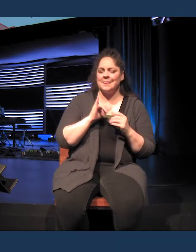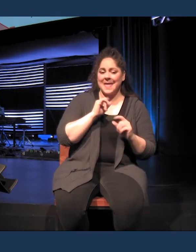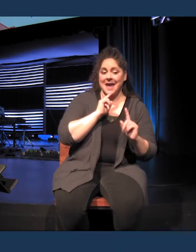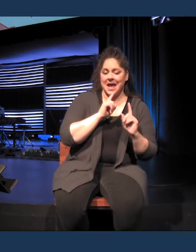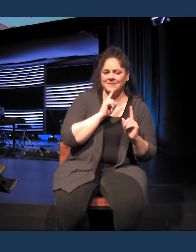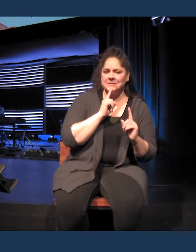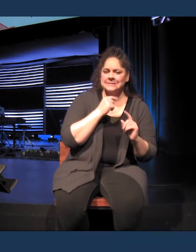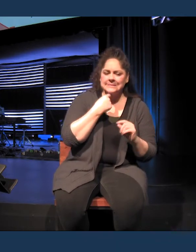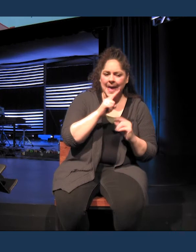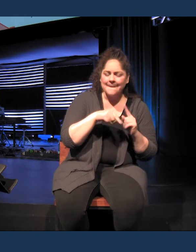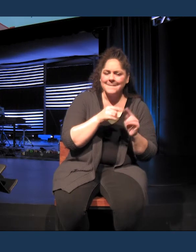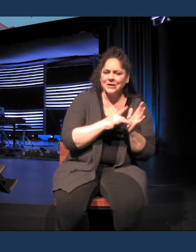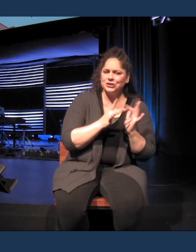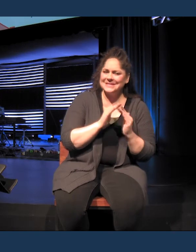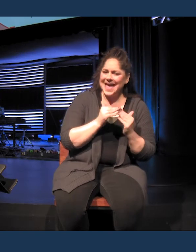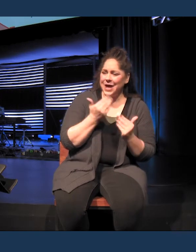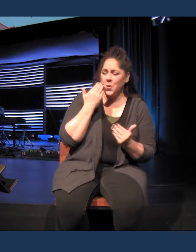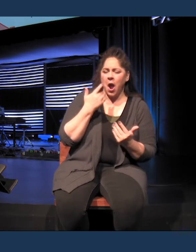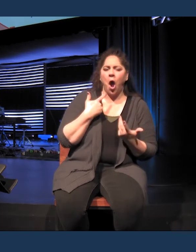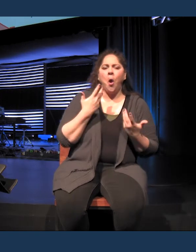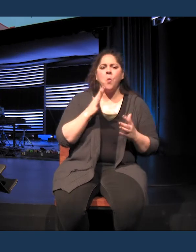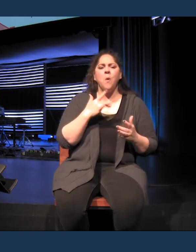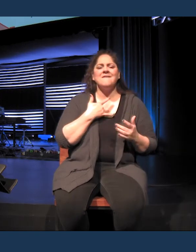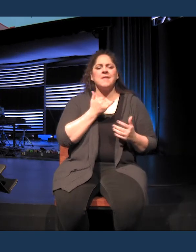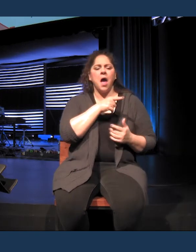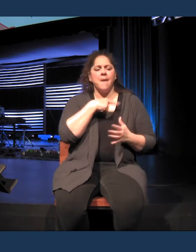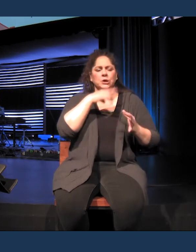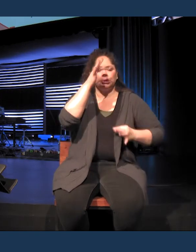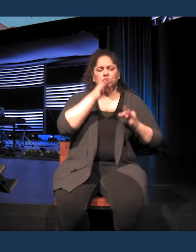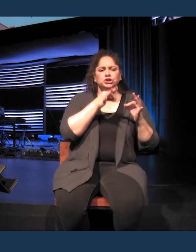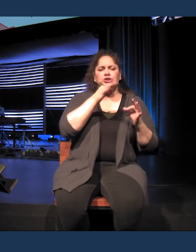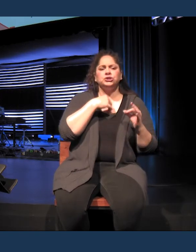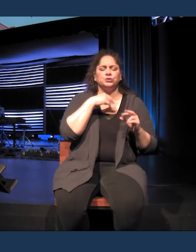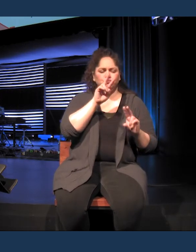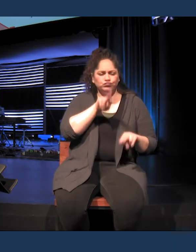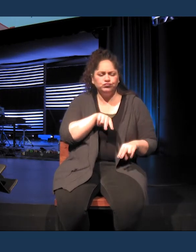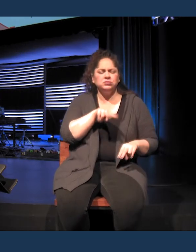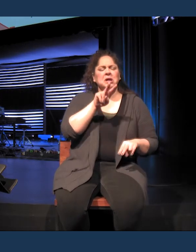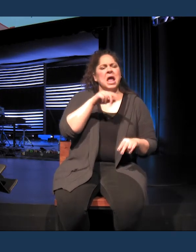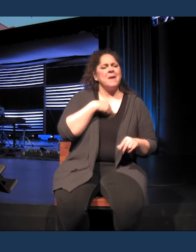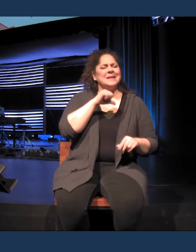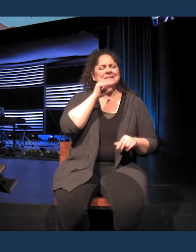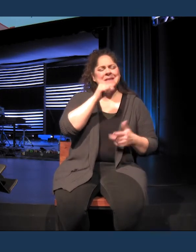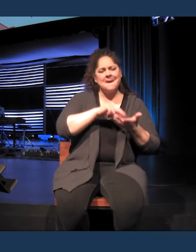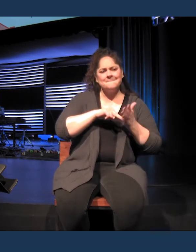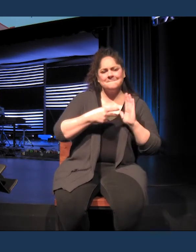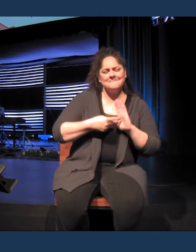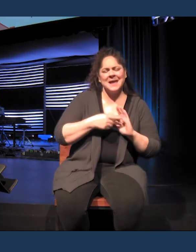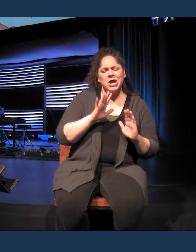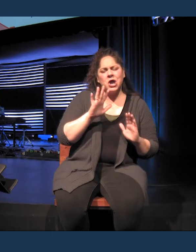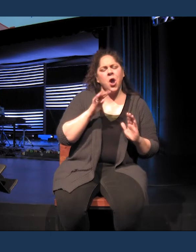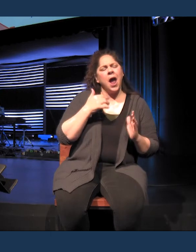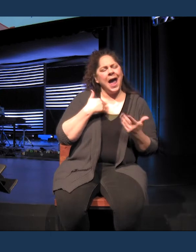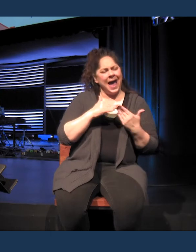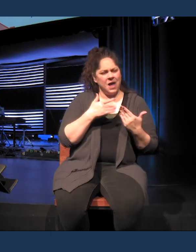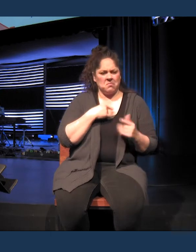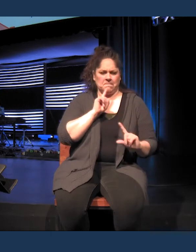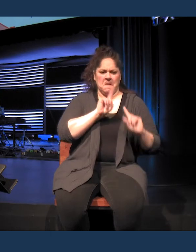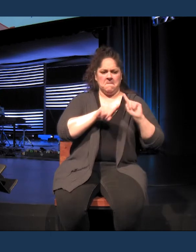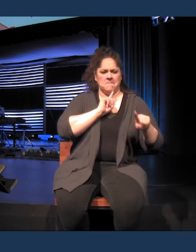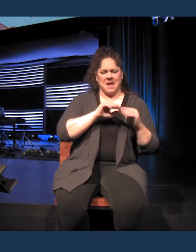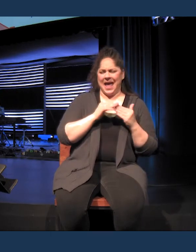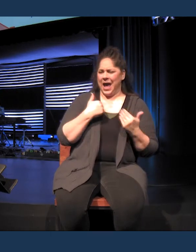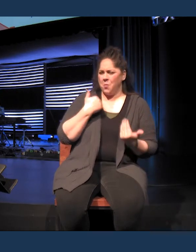start telling them about Jesus? He said, I don't wanna come across judgmental, I don't wanna come across like I'm telling them what to do. How do you know how to do